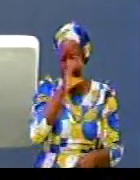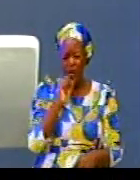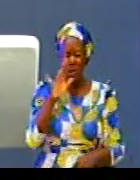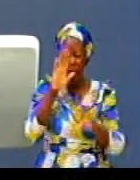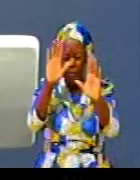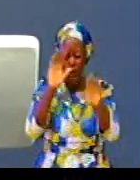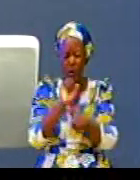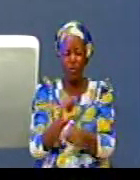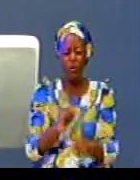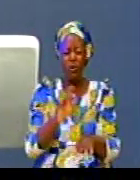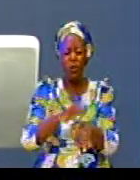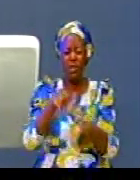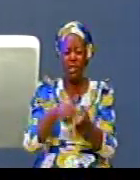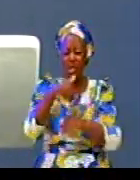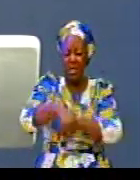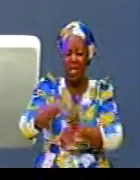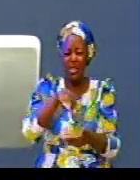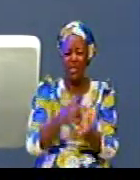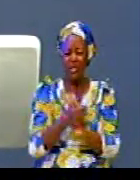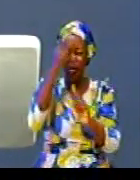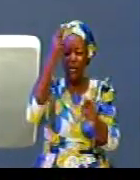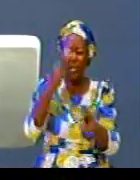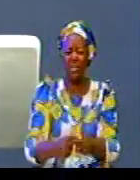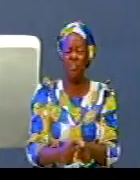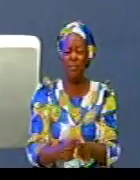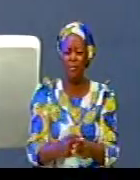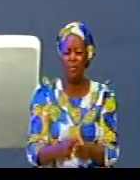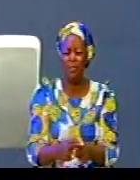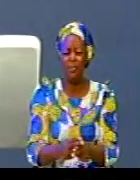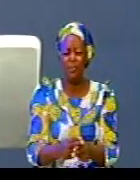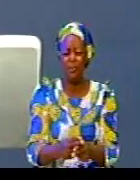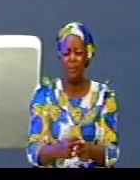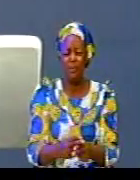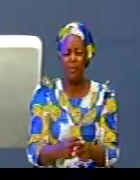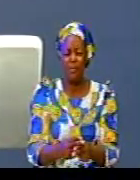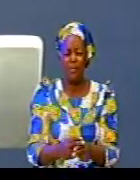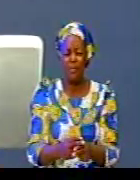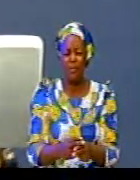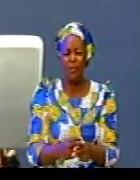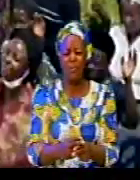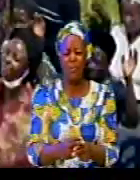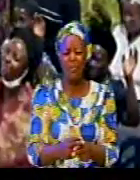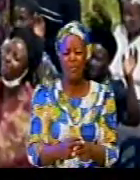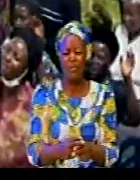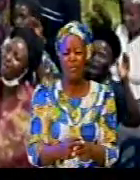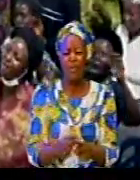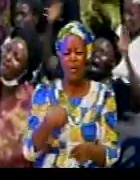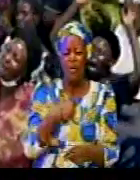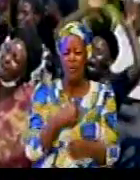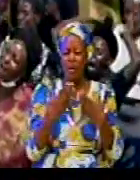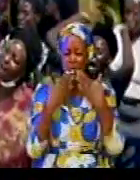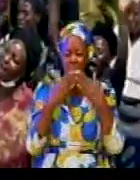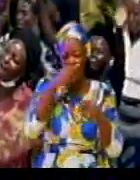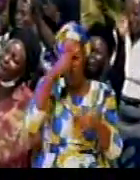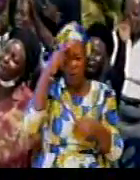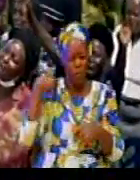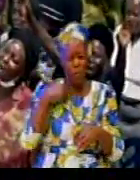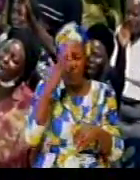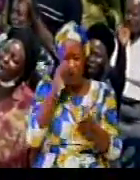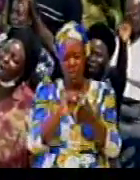citizens, no one will miss the miracle touch tonight in Jesus' name.